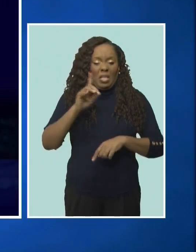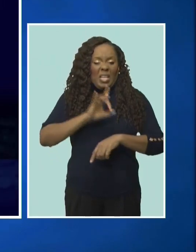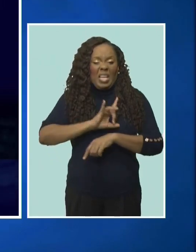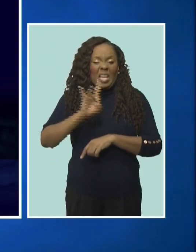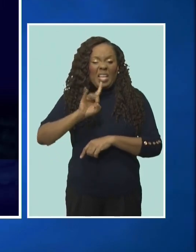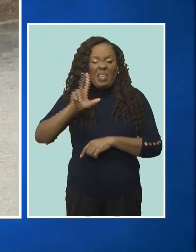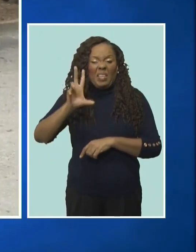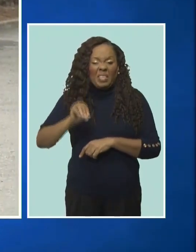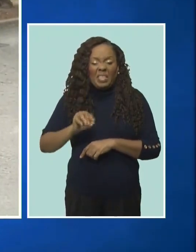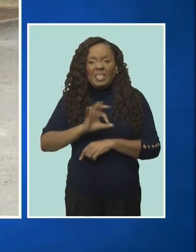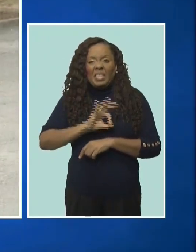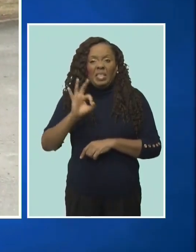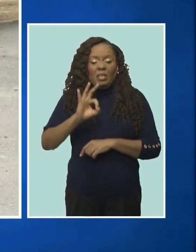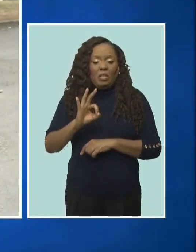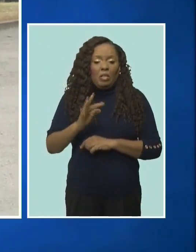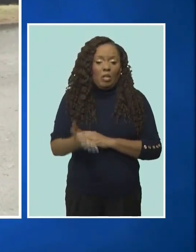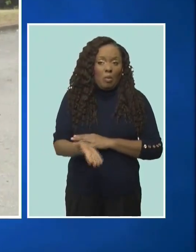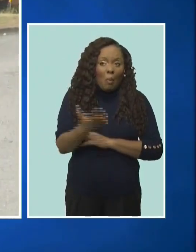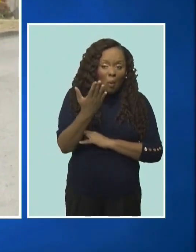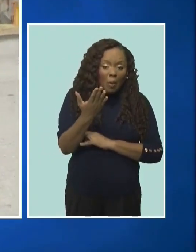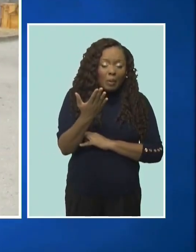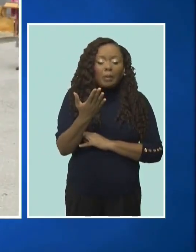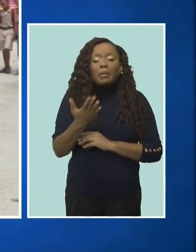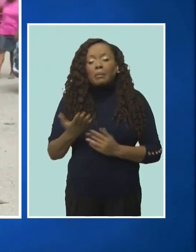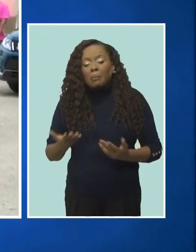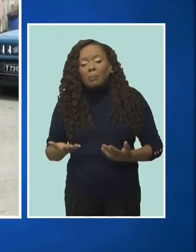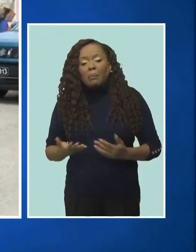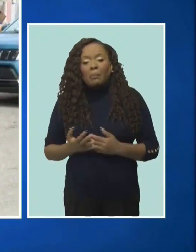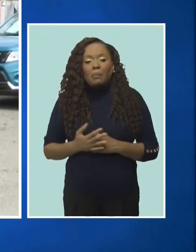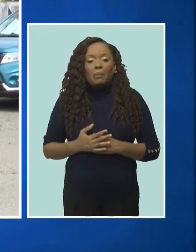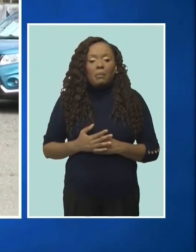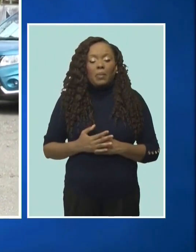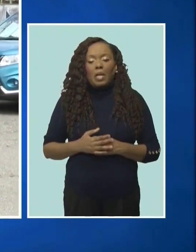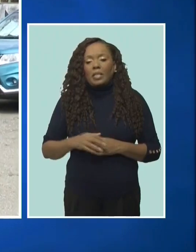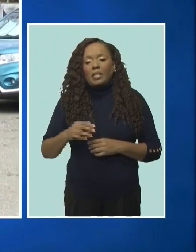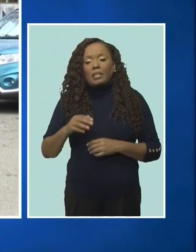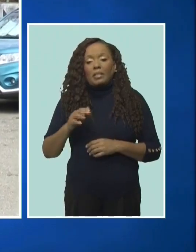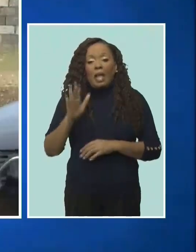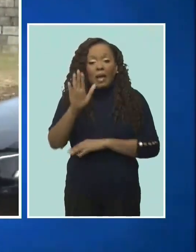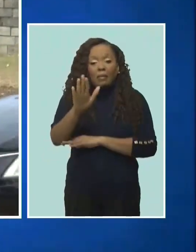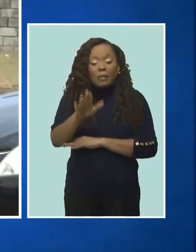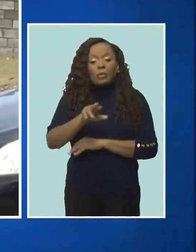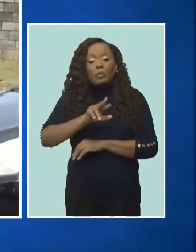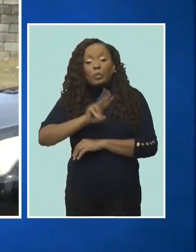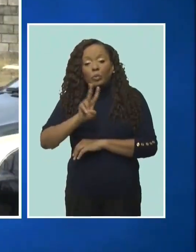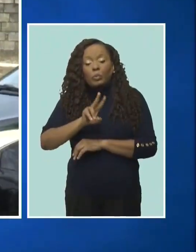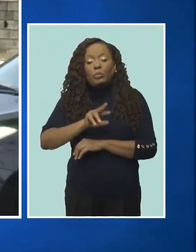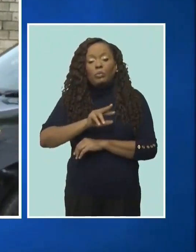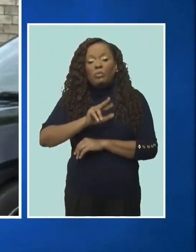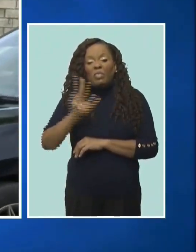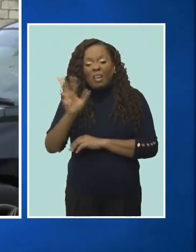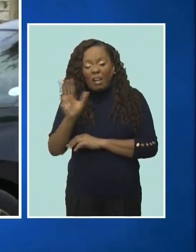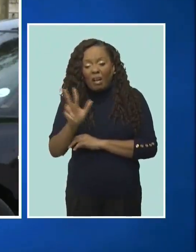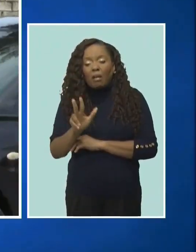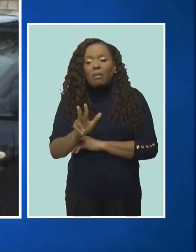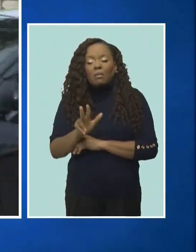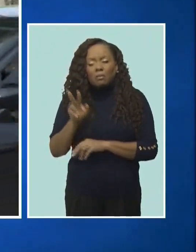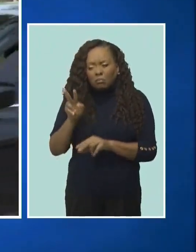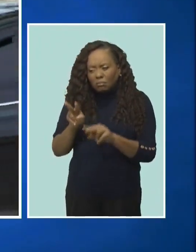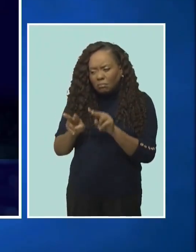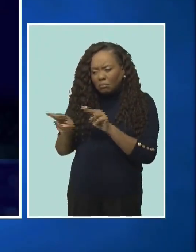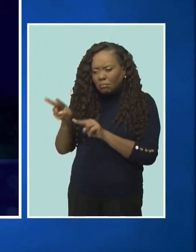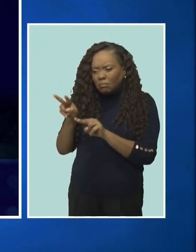o'clock, that 8 o'clock to 9 o'clock range, then 2, 3 o'clock range, you know, and just in general around the area of